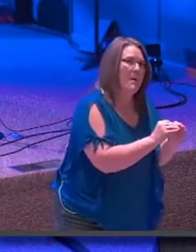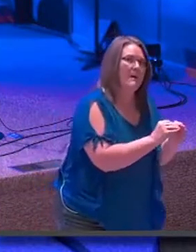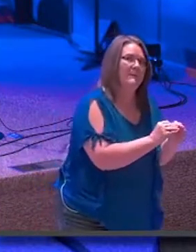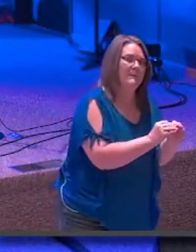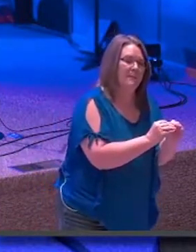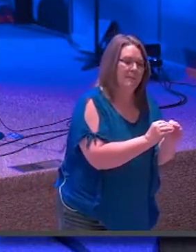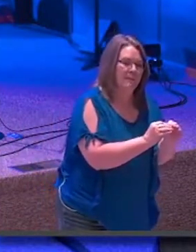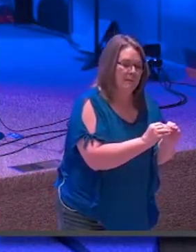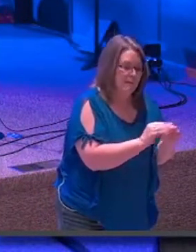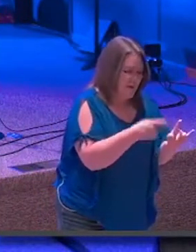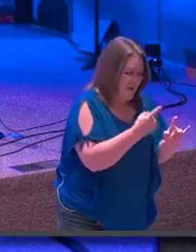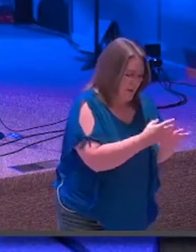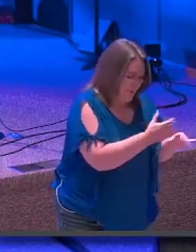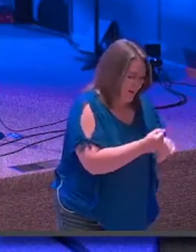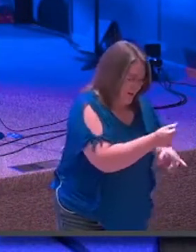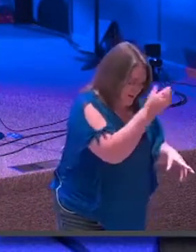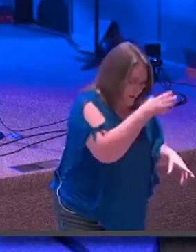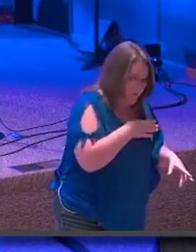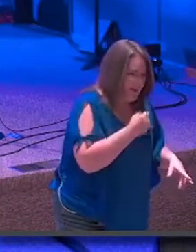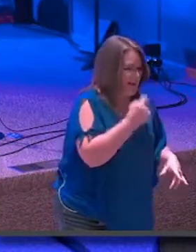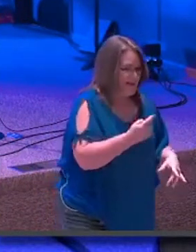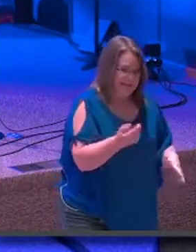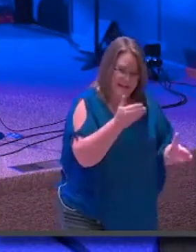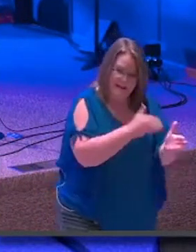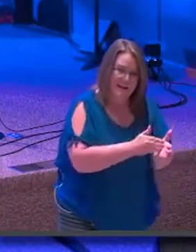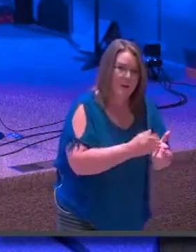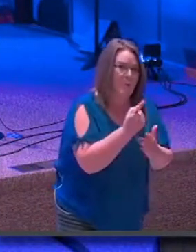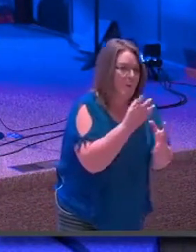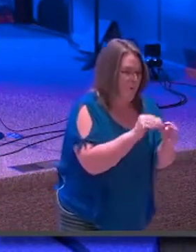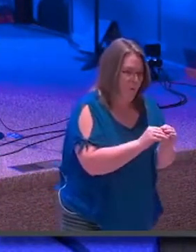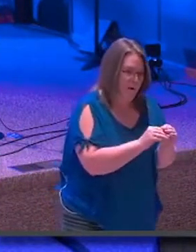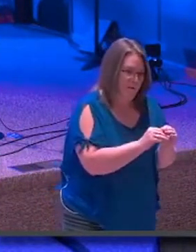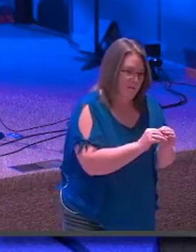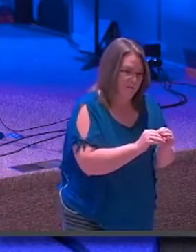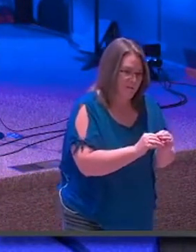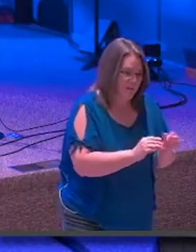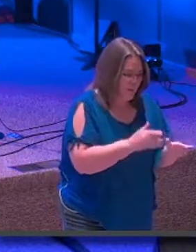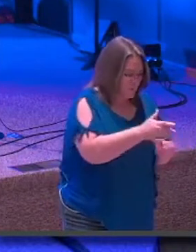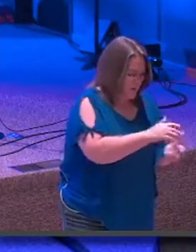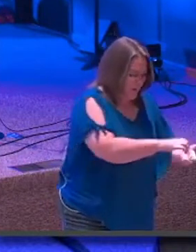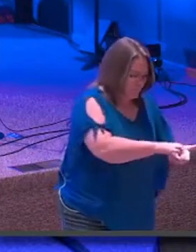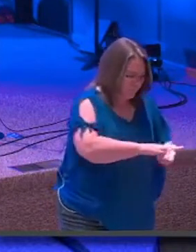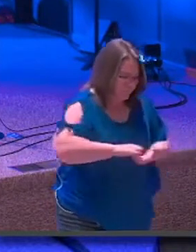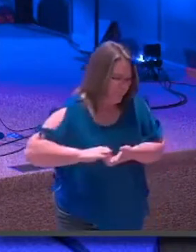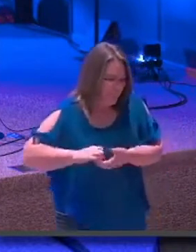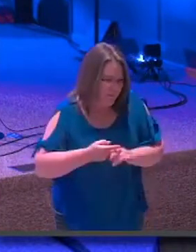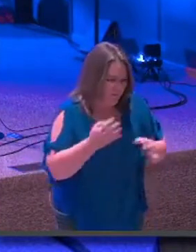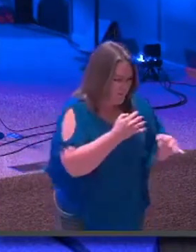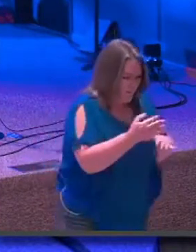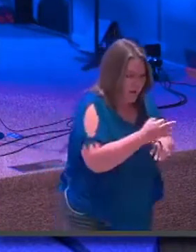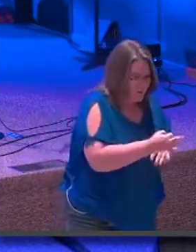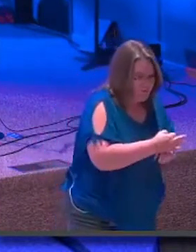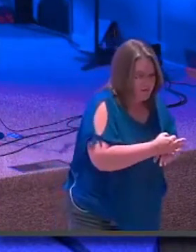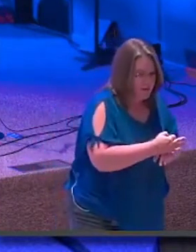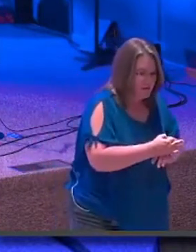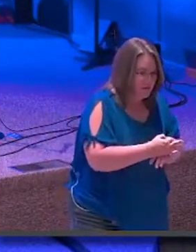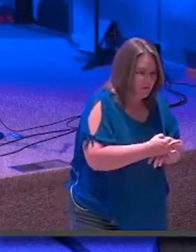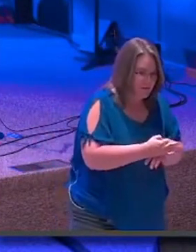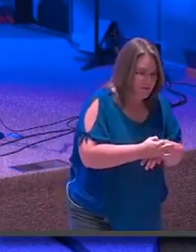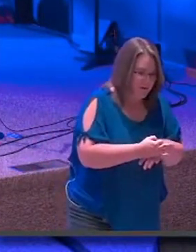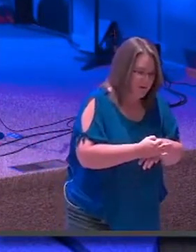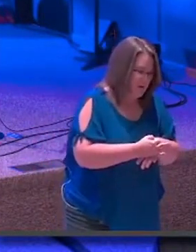I had got him, I said it all over again. And so after dragging them from the battlefield, he tied a rope around